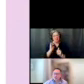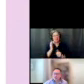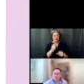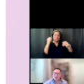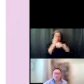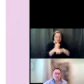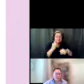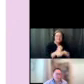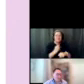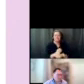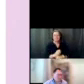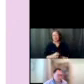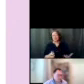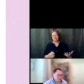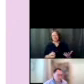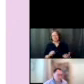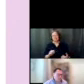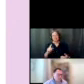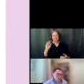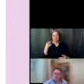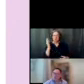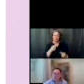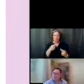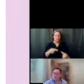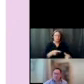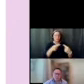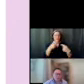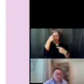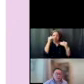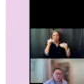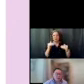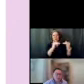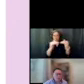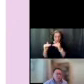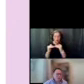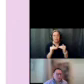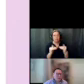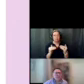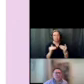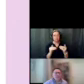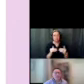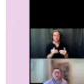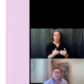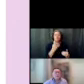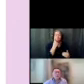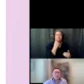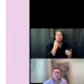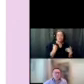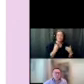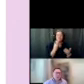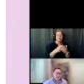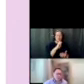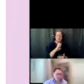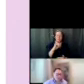heard, right? Unfortunately, I feel like in all of there's a lot of good EID work lately, but even